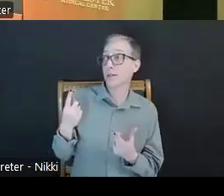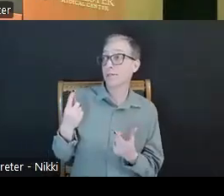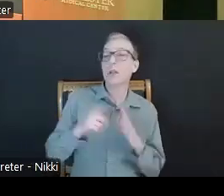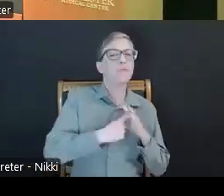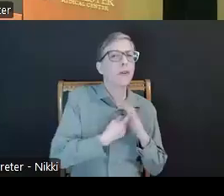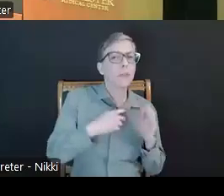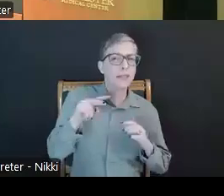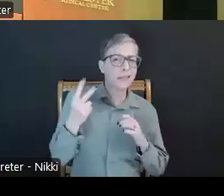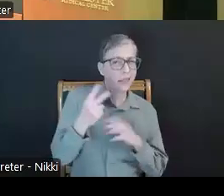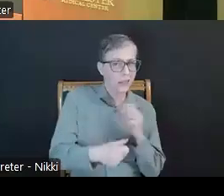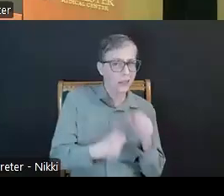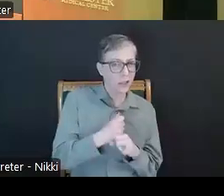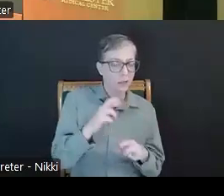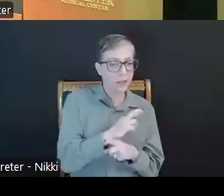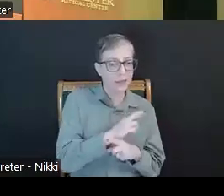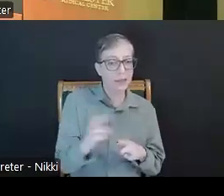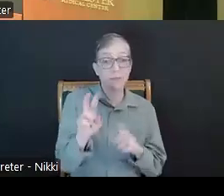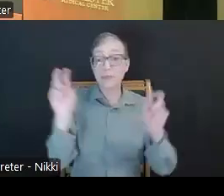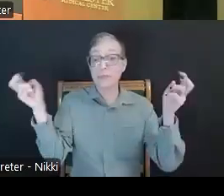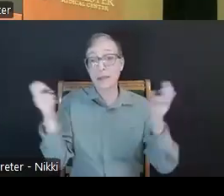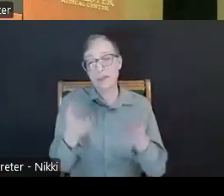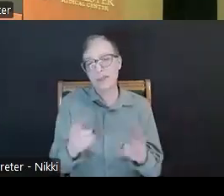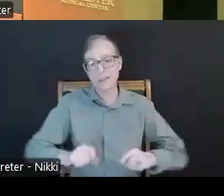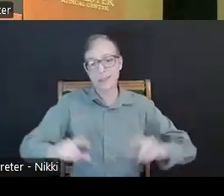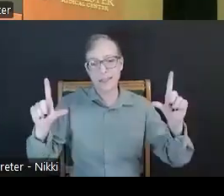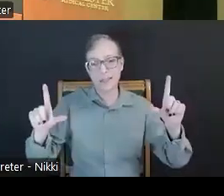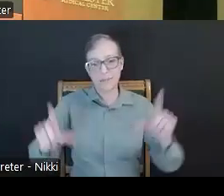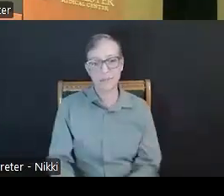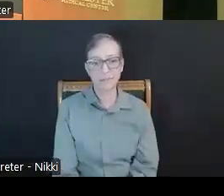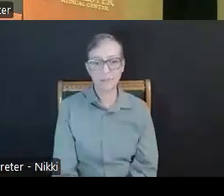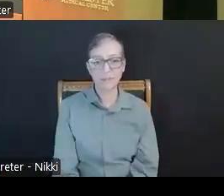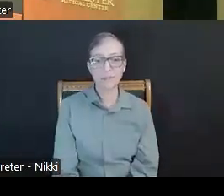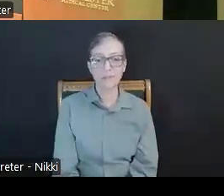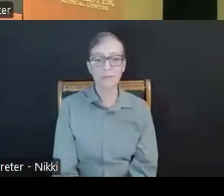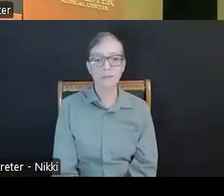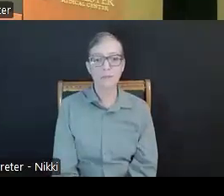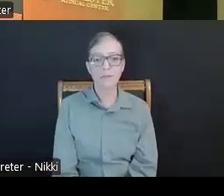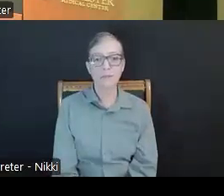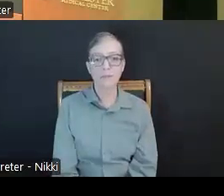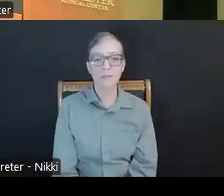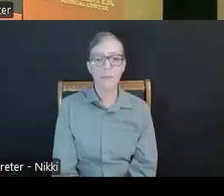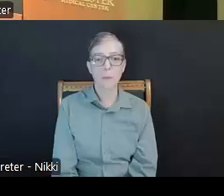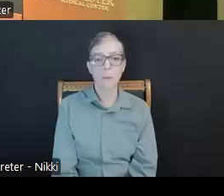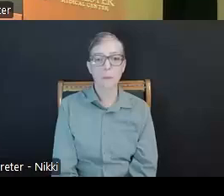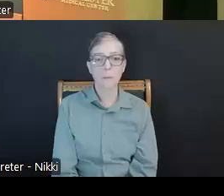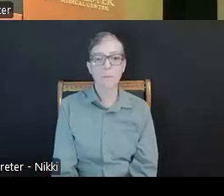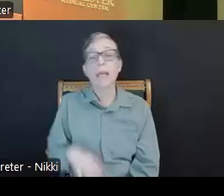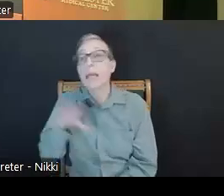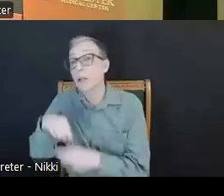Establishing a Sustainable Medical Student Mentorship Program Involving Psychiatry Trainees, which includes residents and